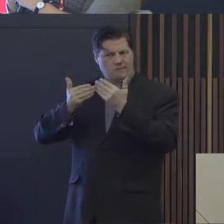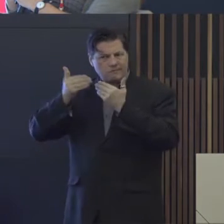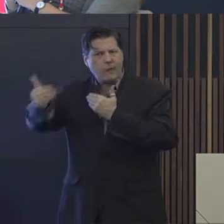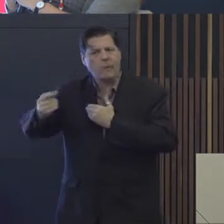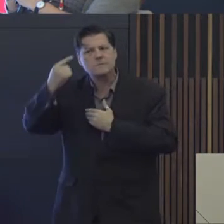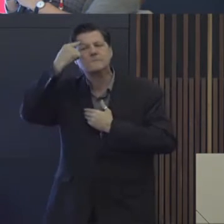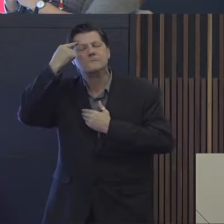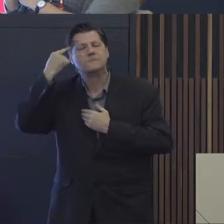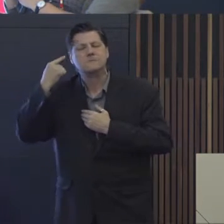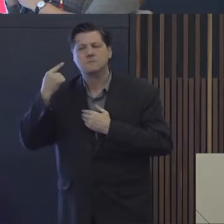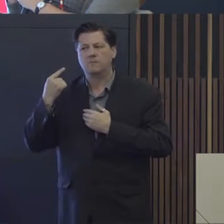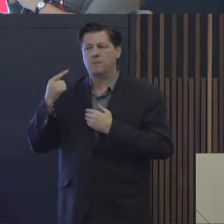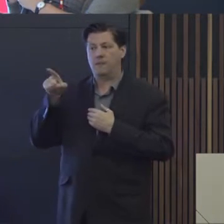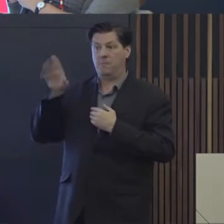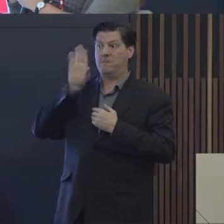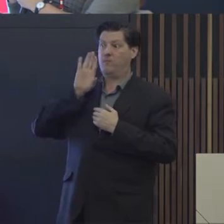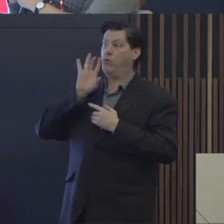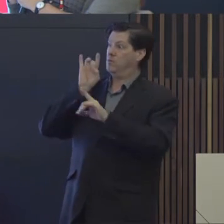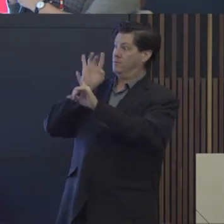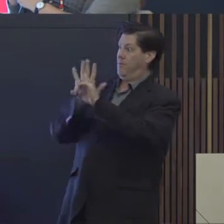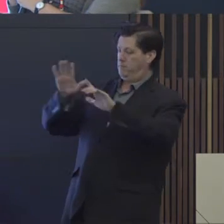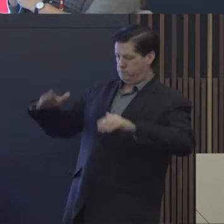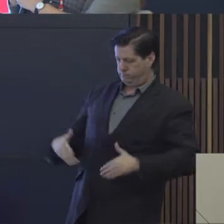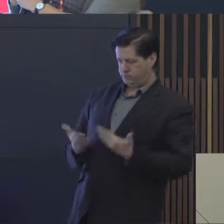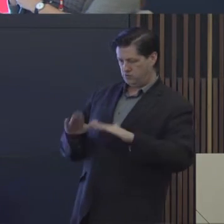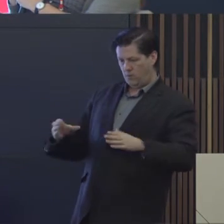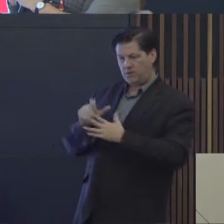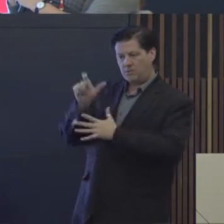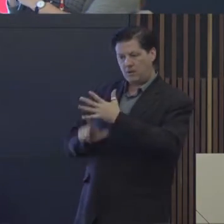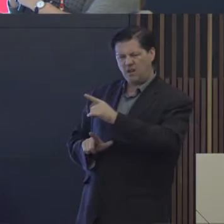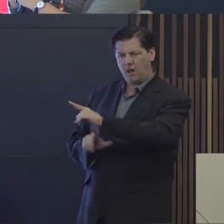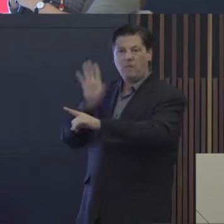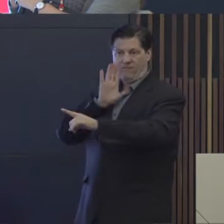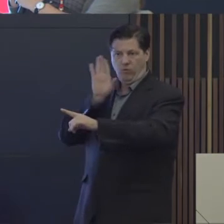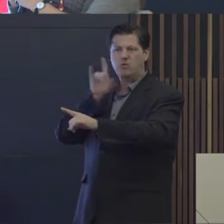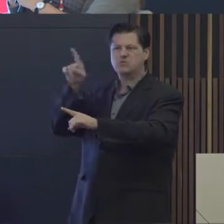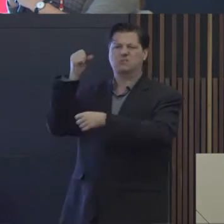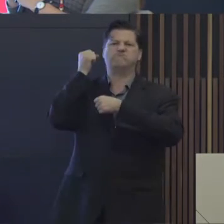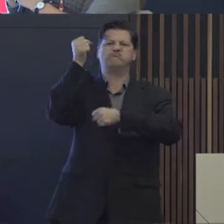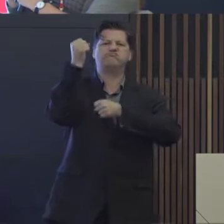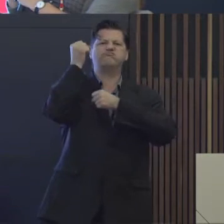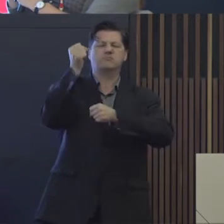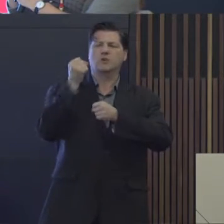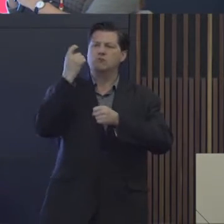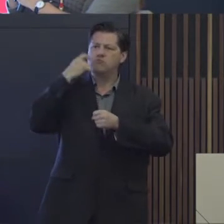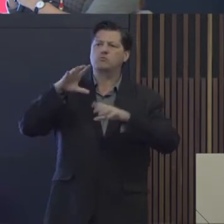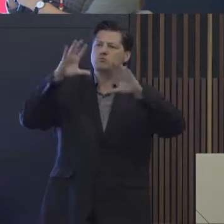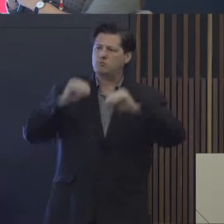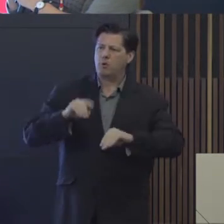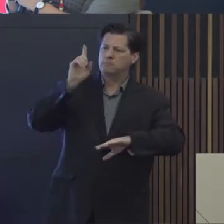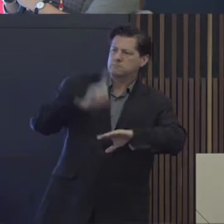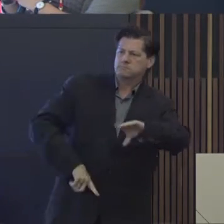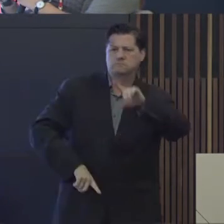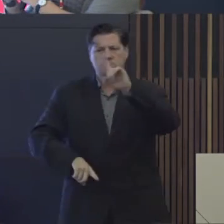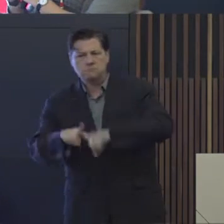even before she had a child with a disability, she campaigned in the streets to abolish capital punishment in schools, and we're talking about